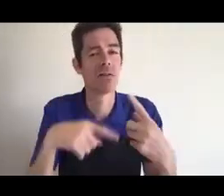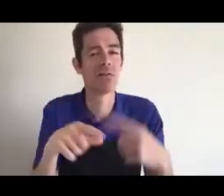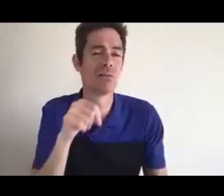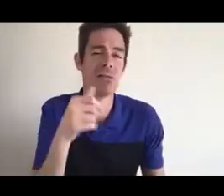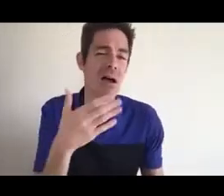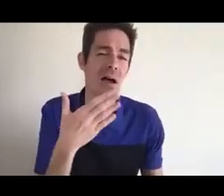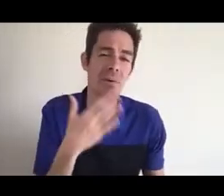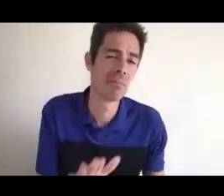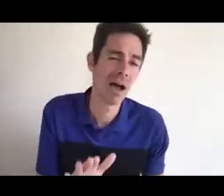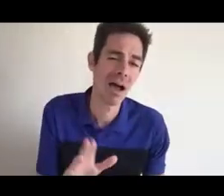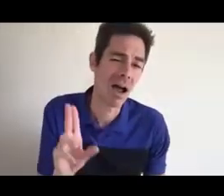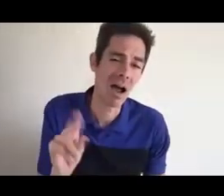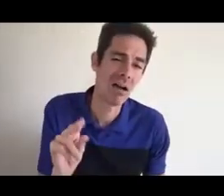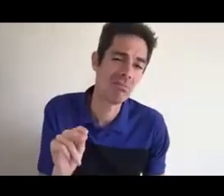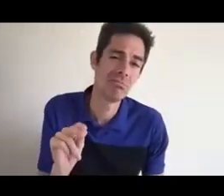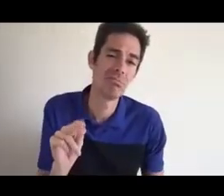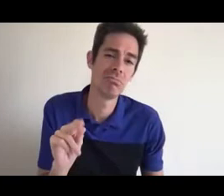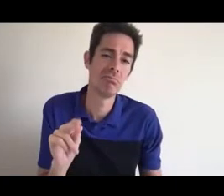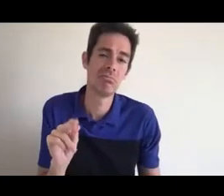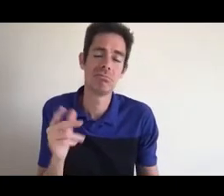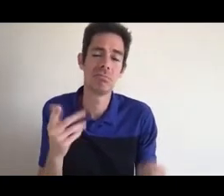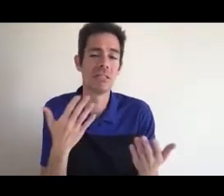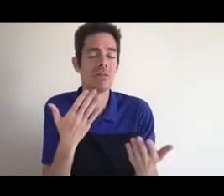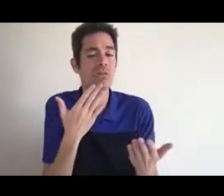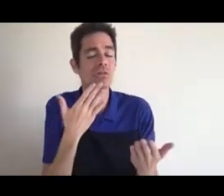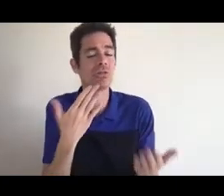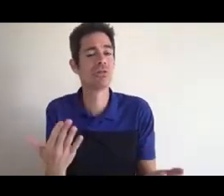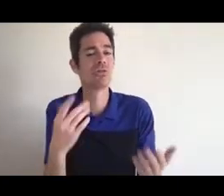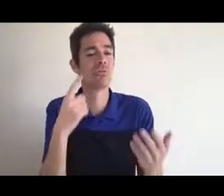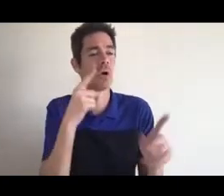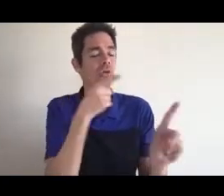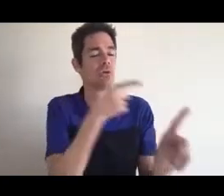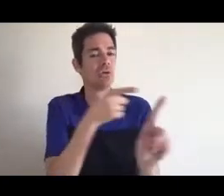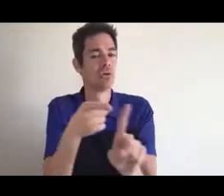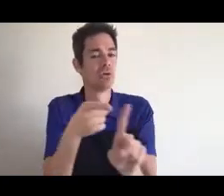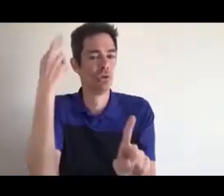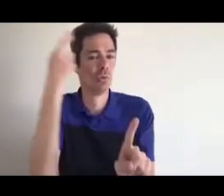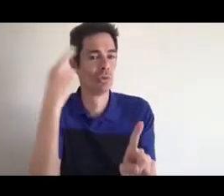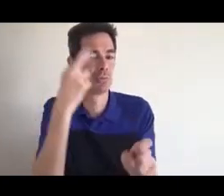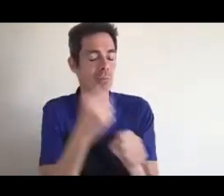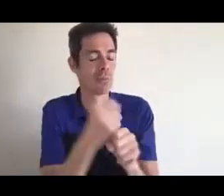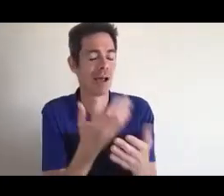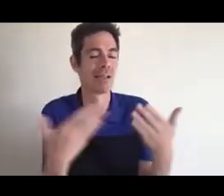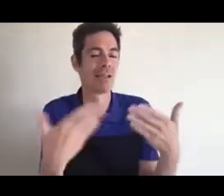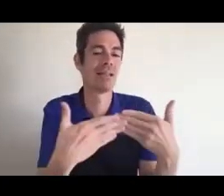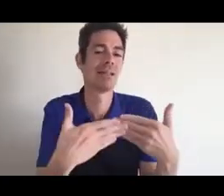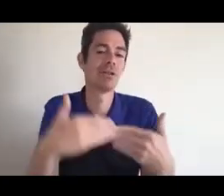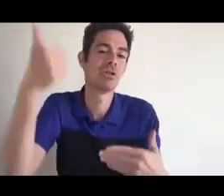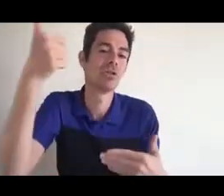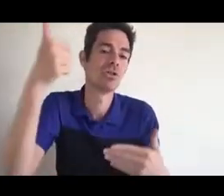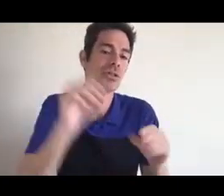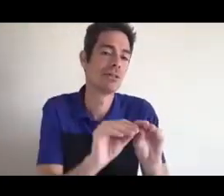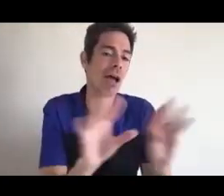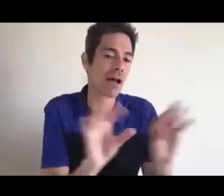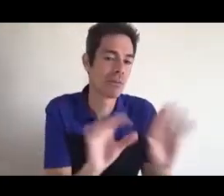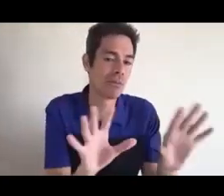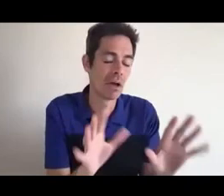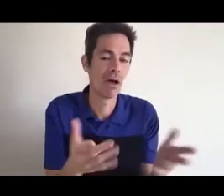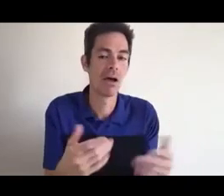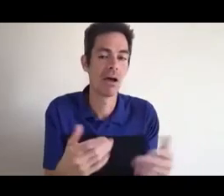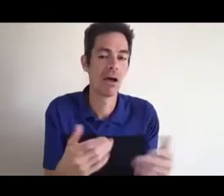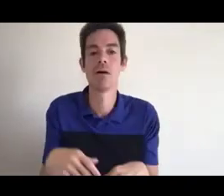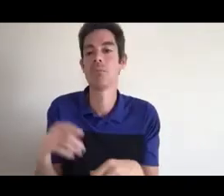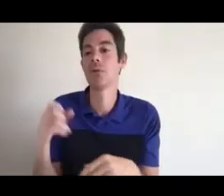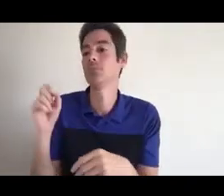I just want to, letter signs are not bad. I just want to put that out there. It's good for specific reasons. It can make